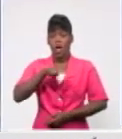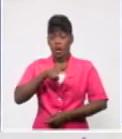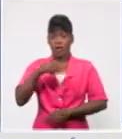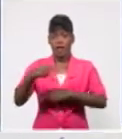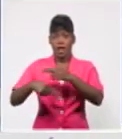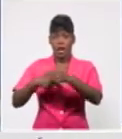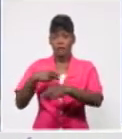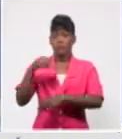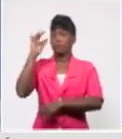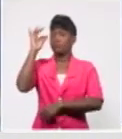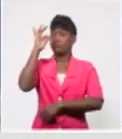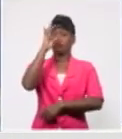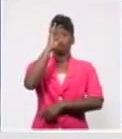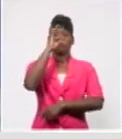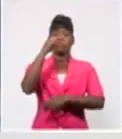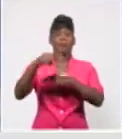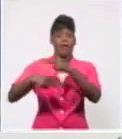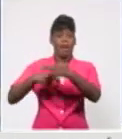country,